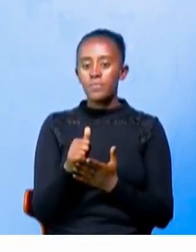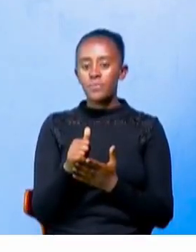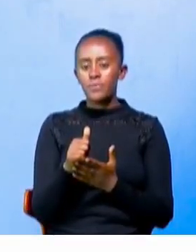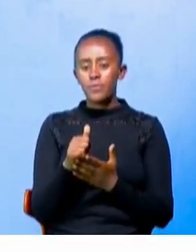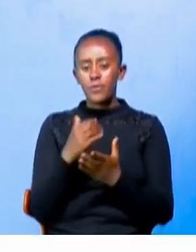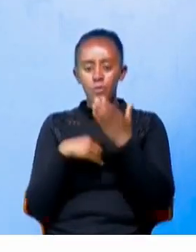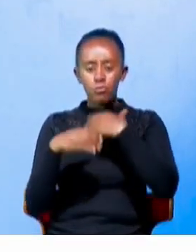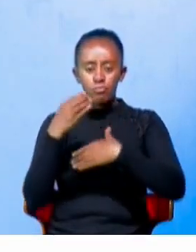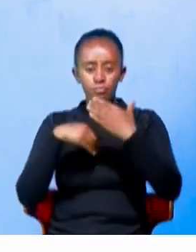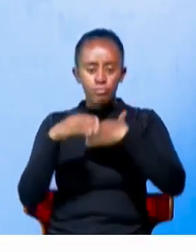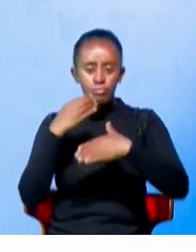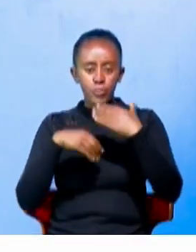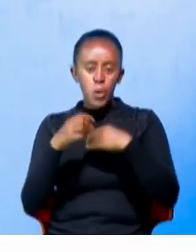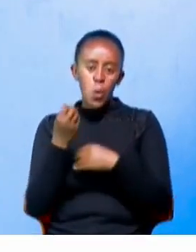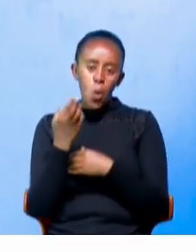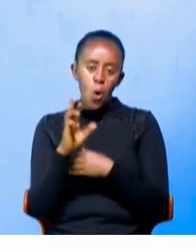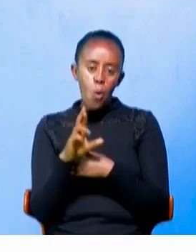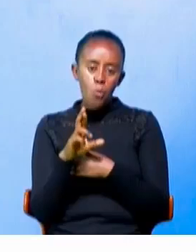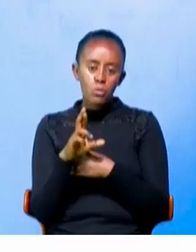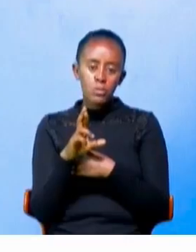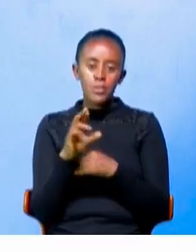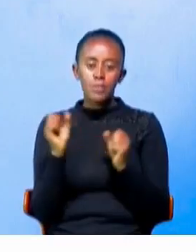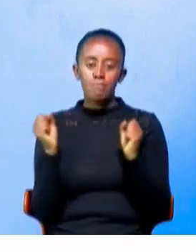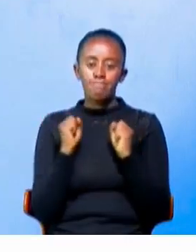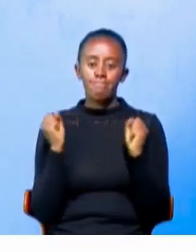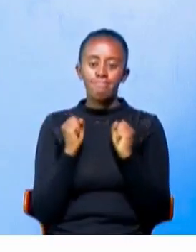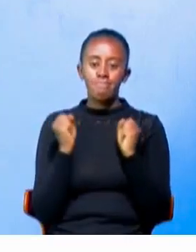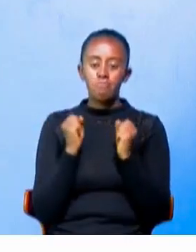hot or cold.